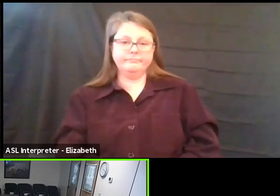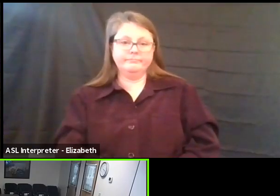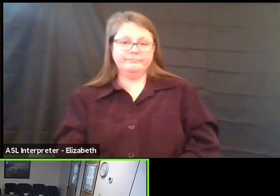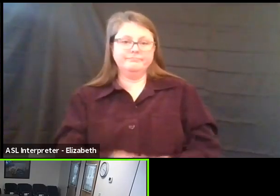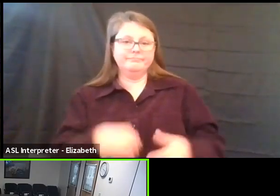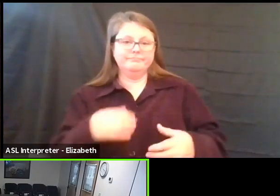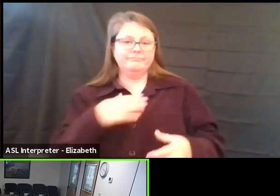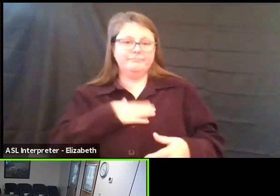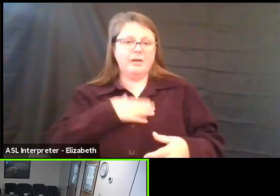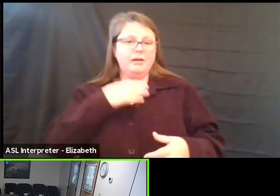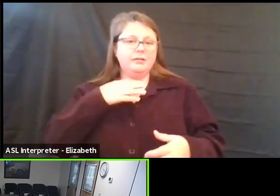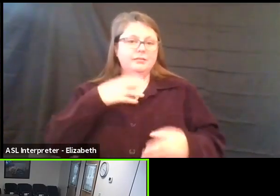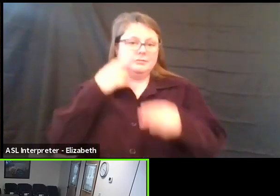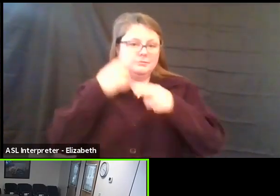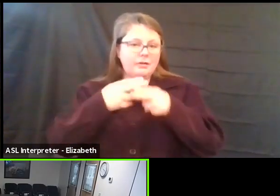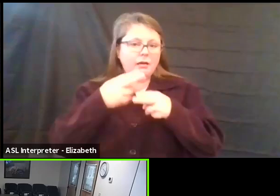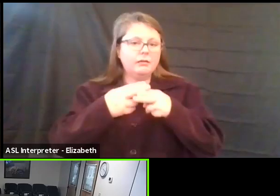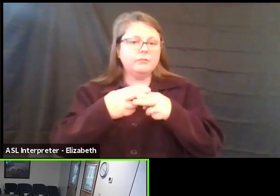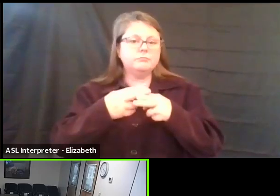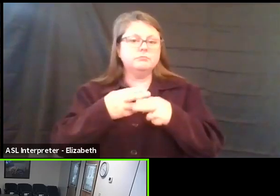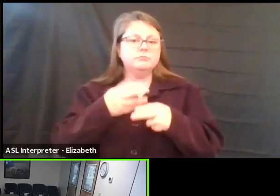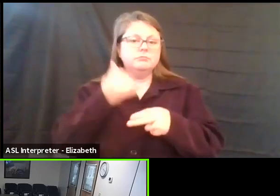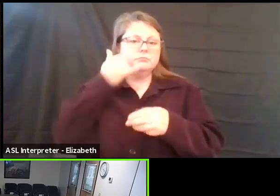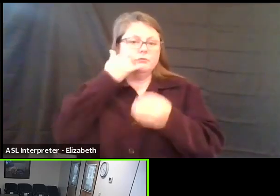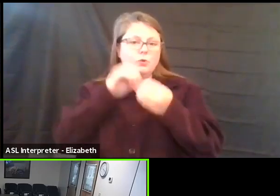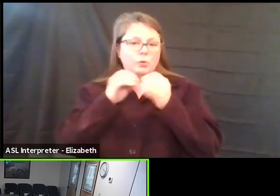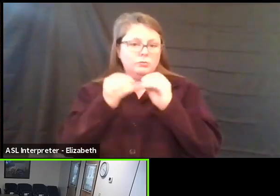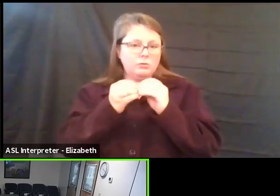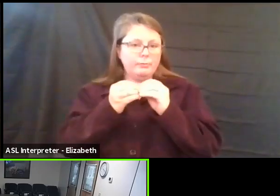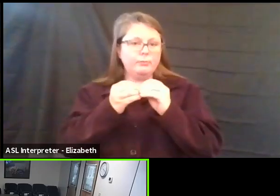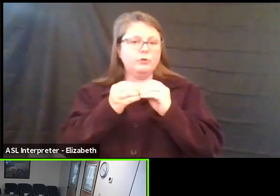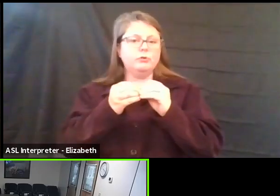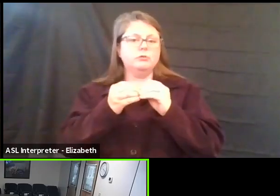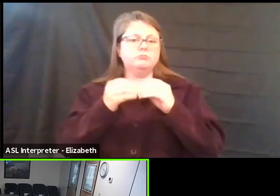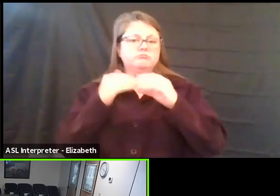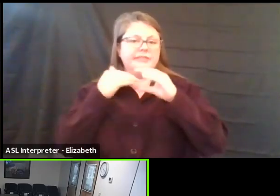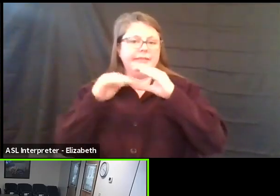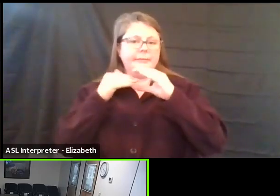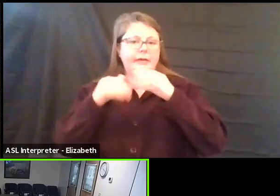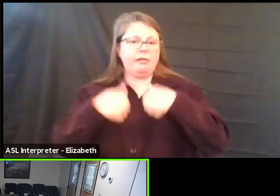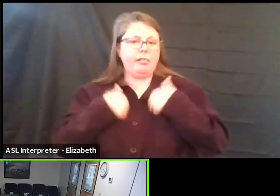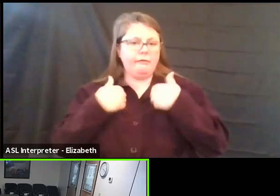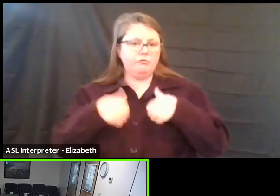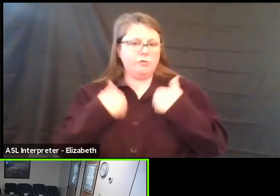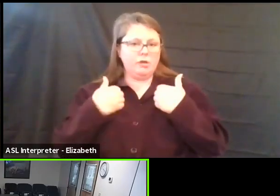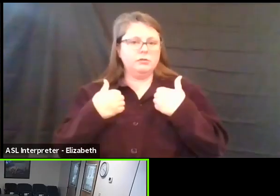There's my name and phone number. I'll type in my email address as well.